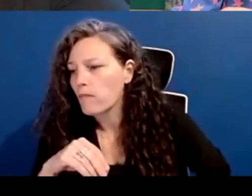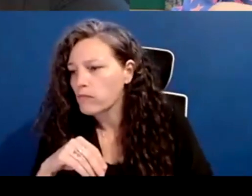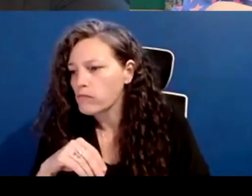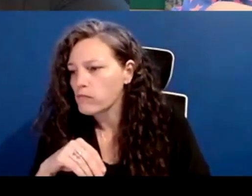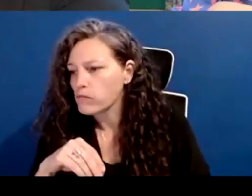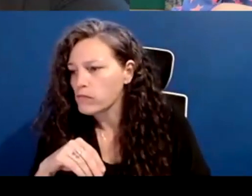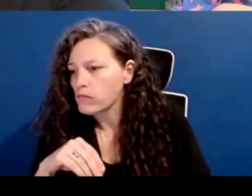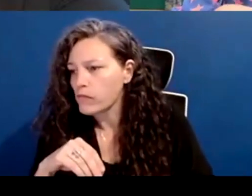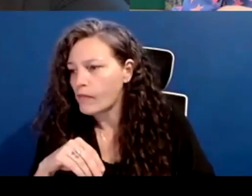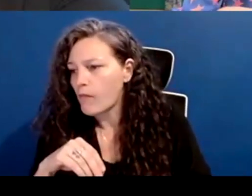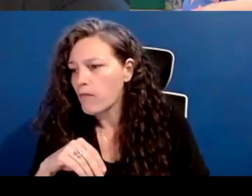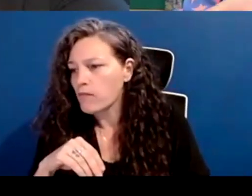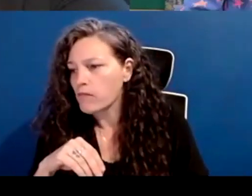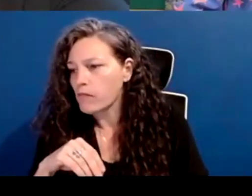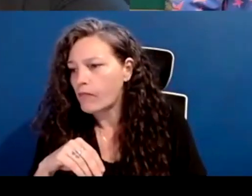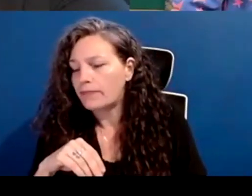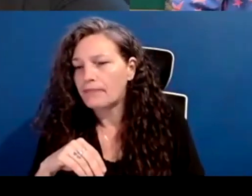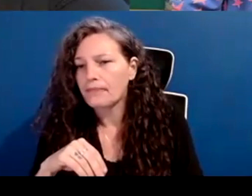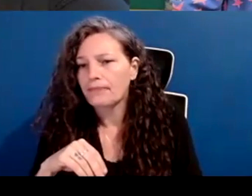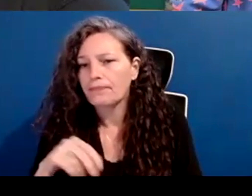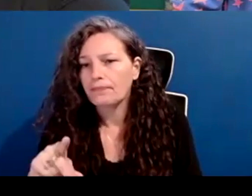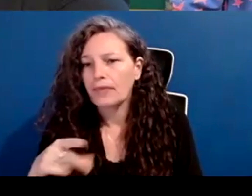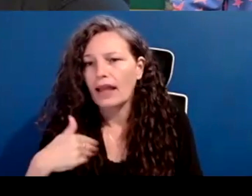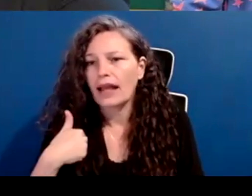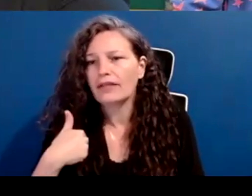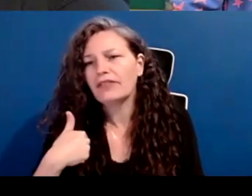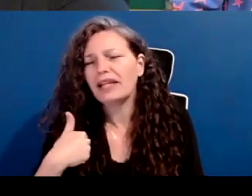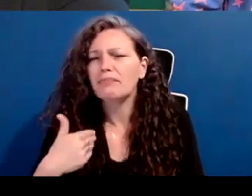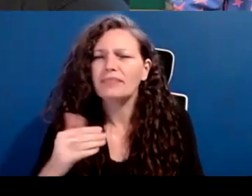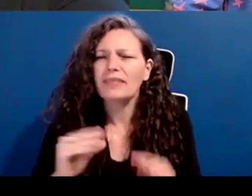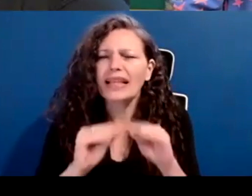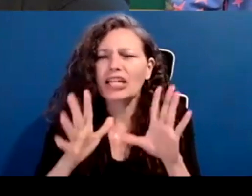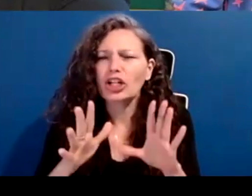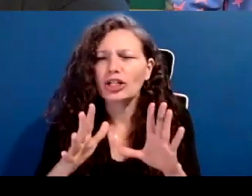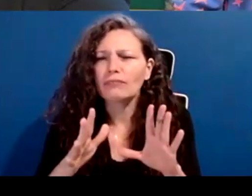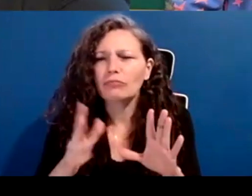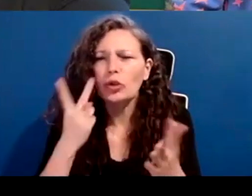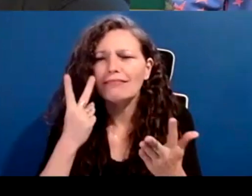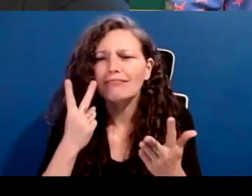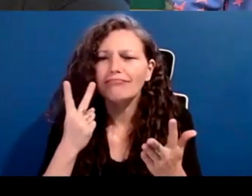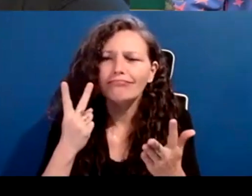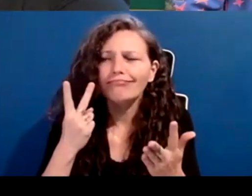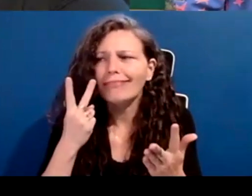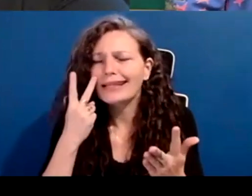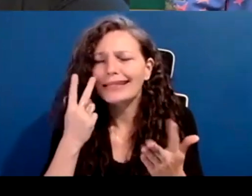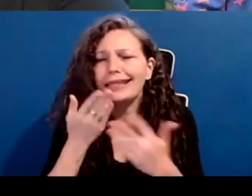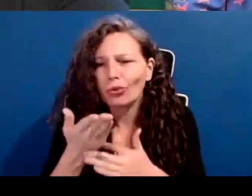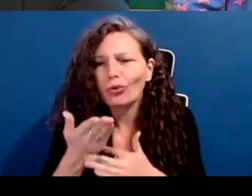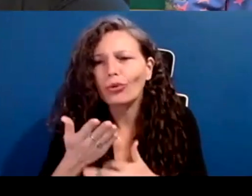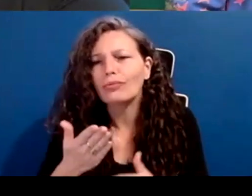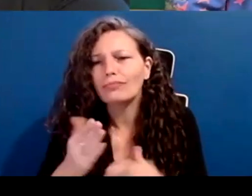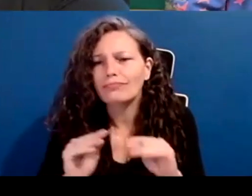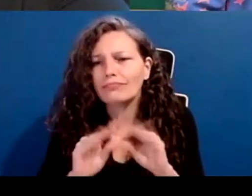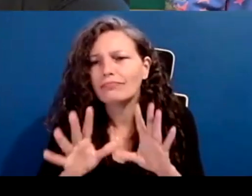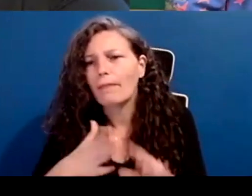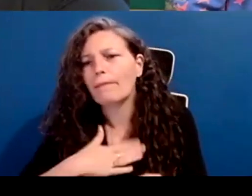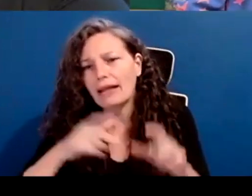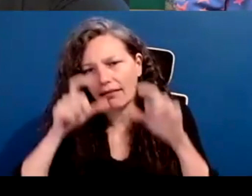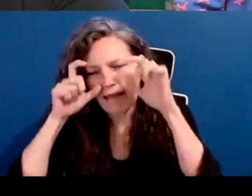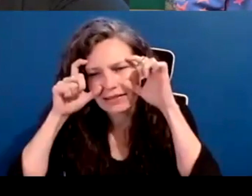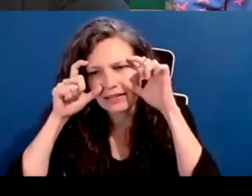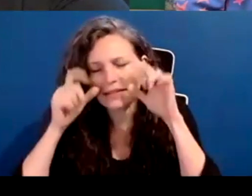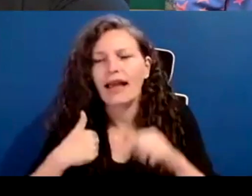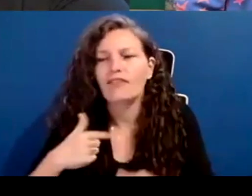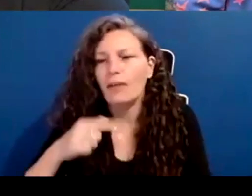I have on clear, transparent glasses, wearing a black shirt,